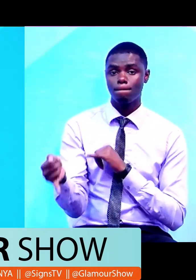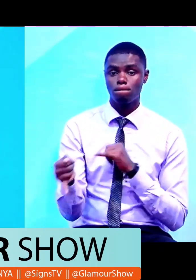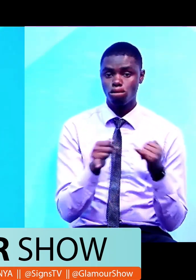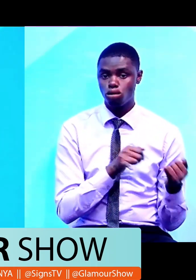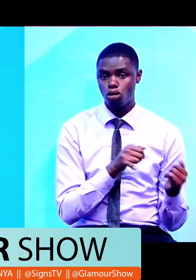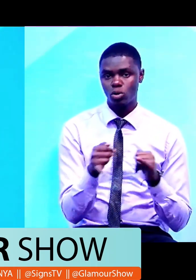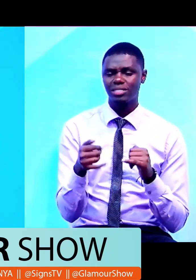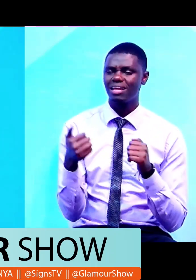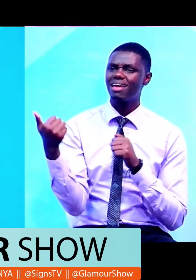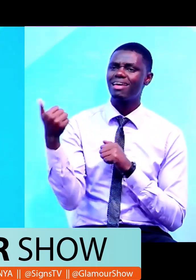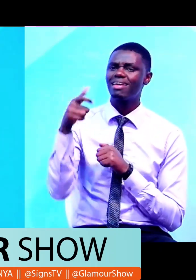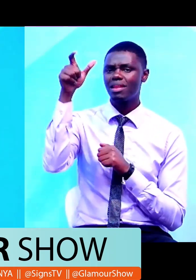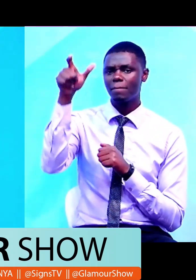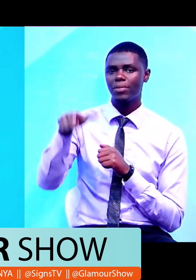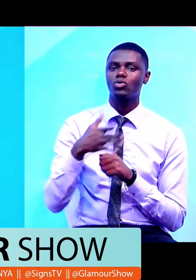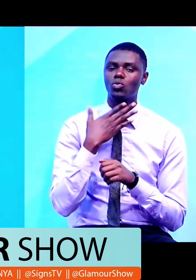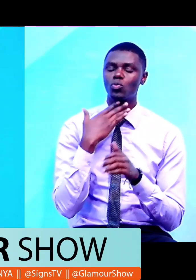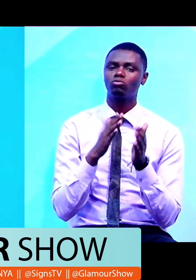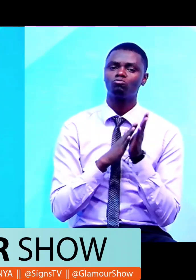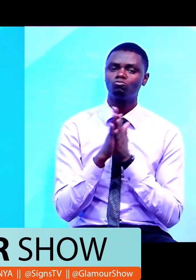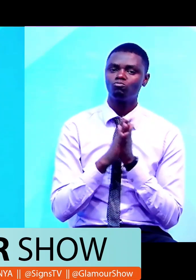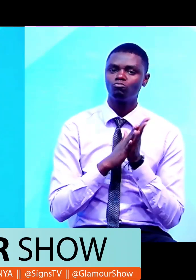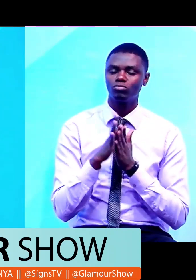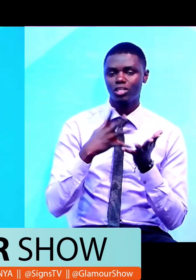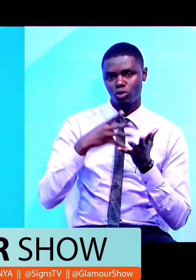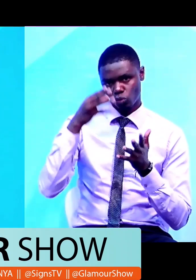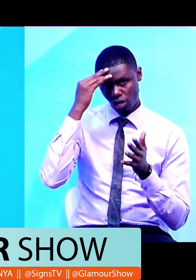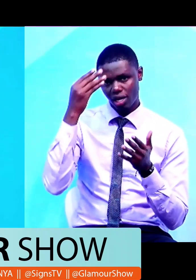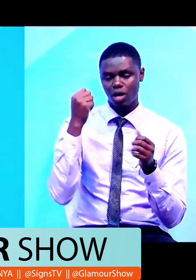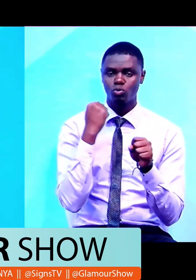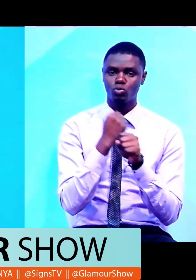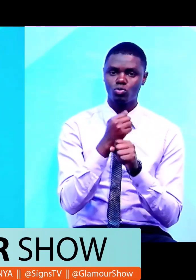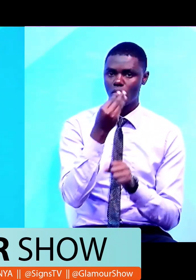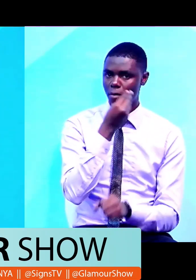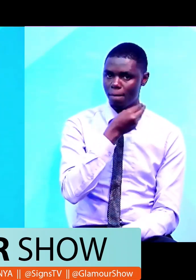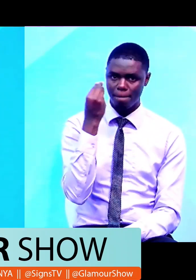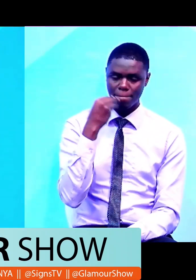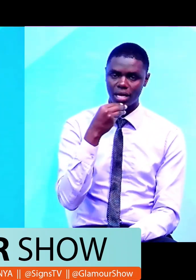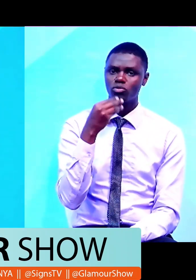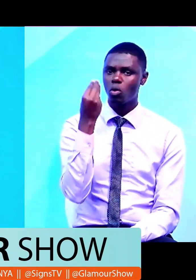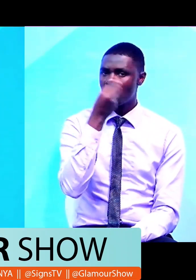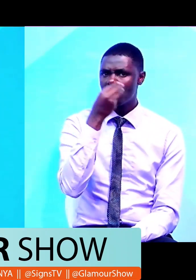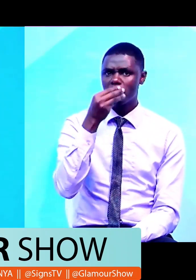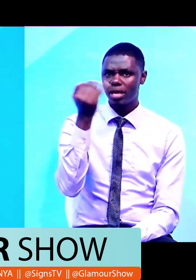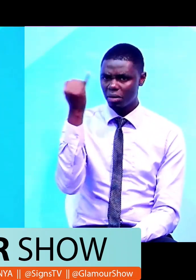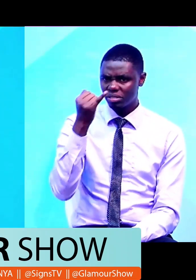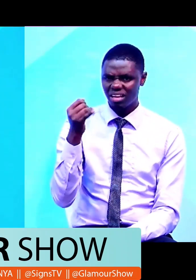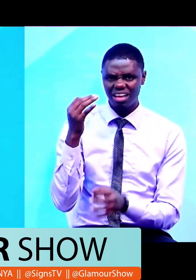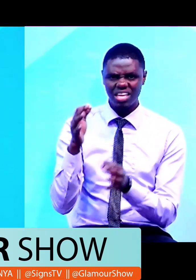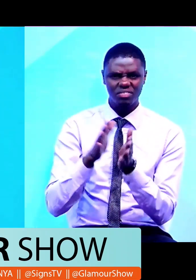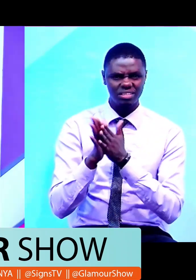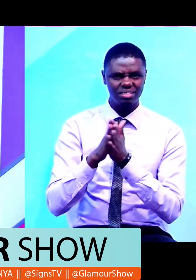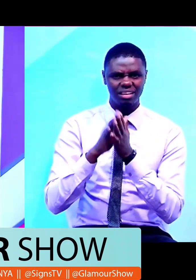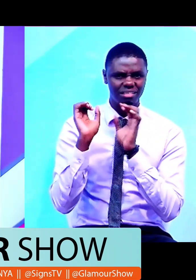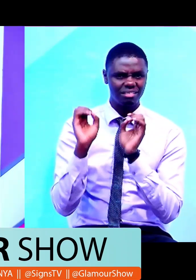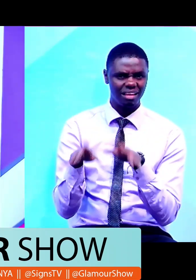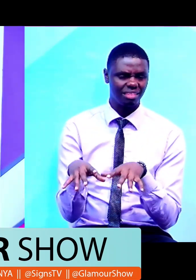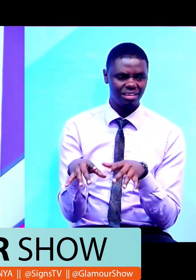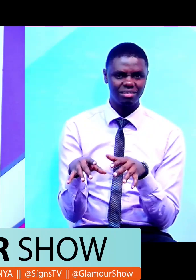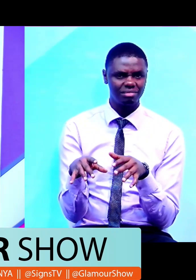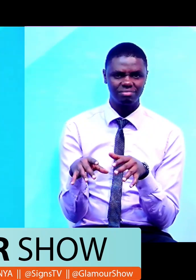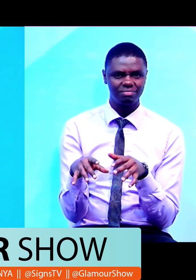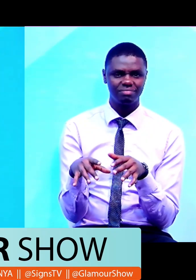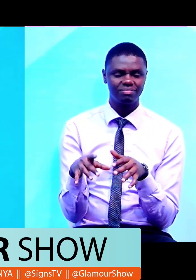and anyone who wants to learn how to do makeup. Yeah, makeup is an art, so if you're not interested in that form